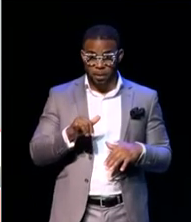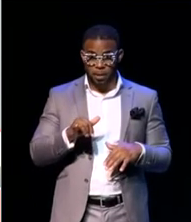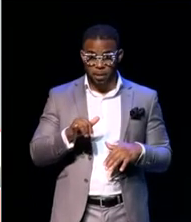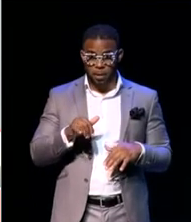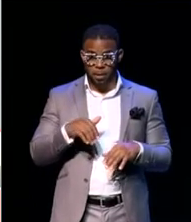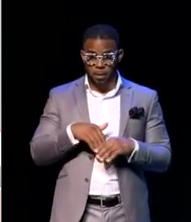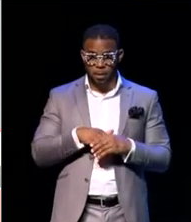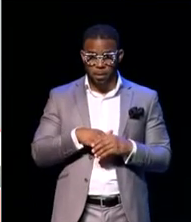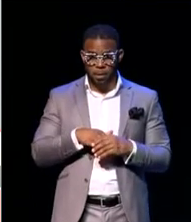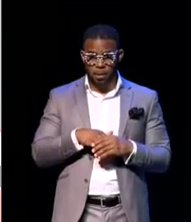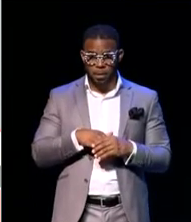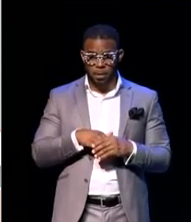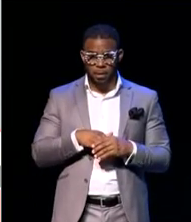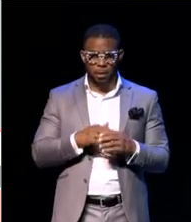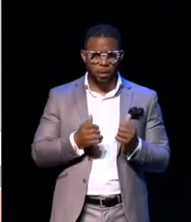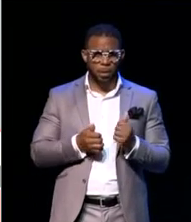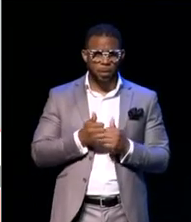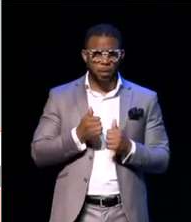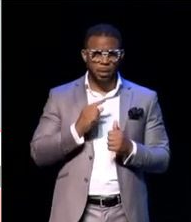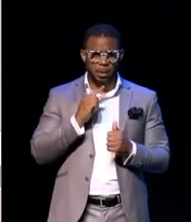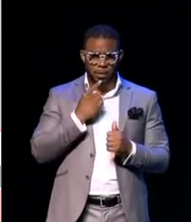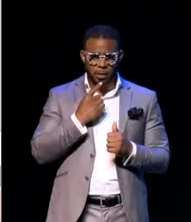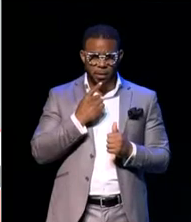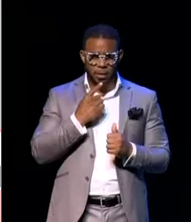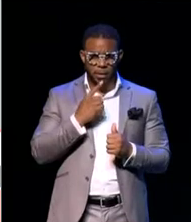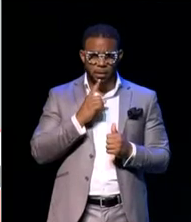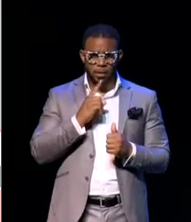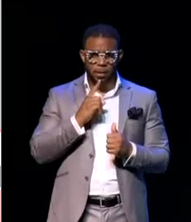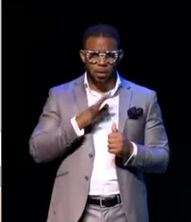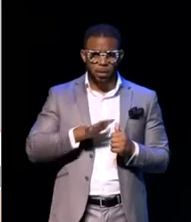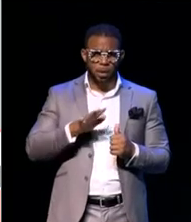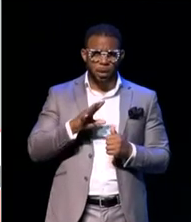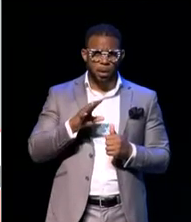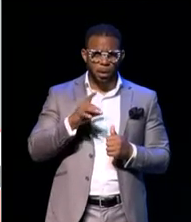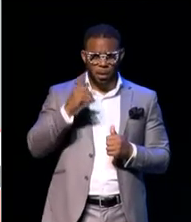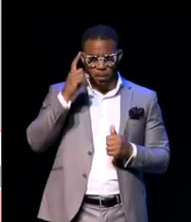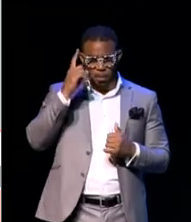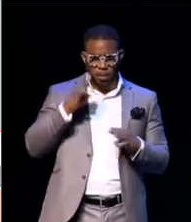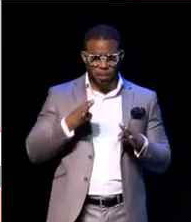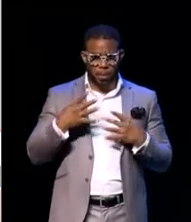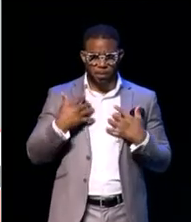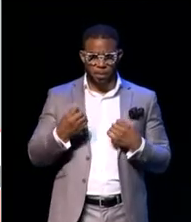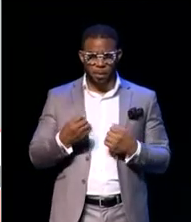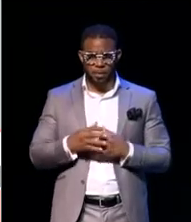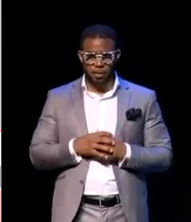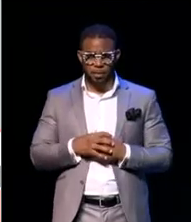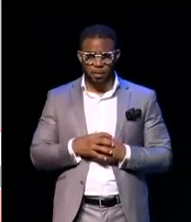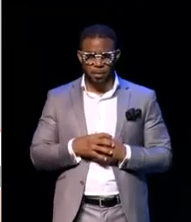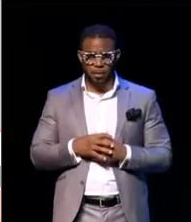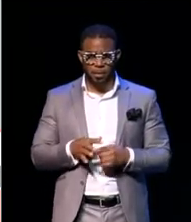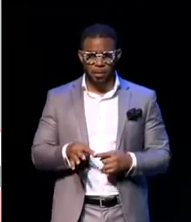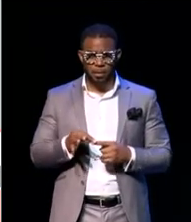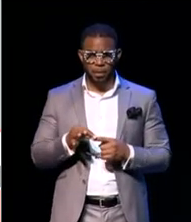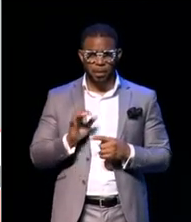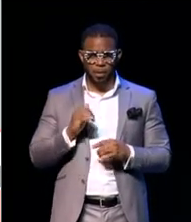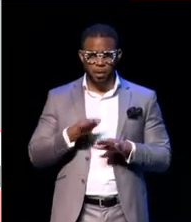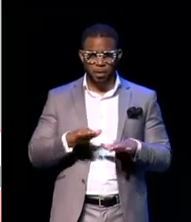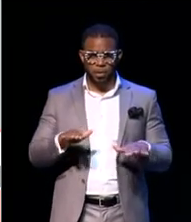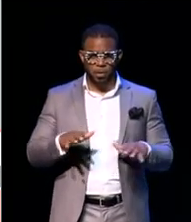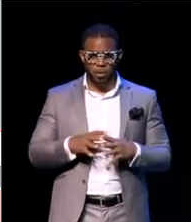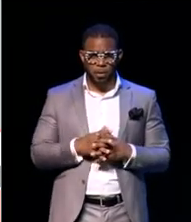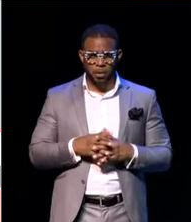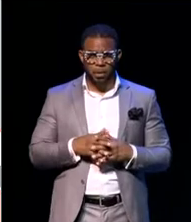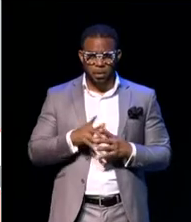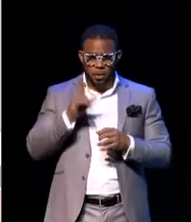in the most intense, is around mental and behavioral health, and particularly of our children.